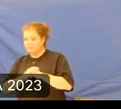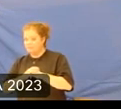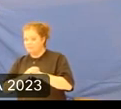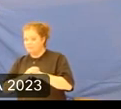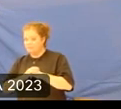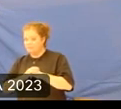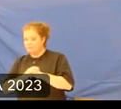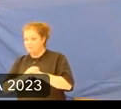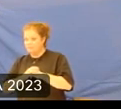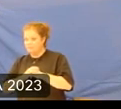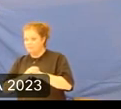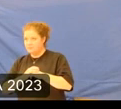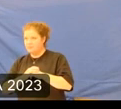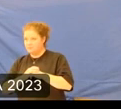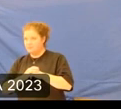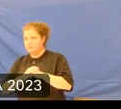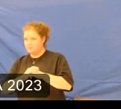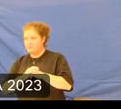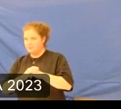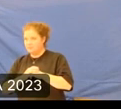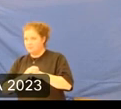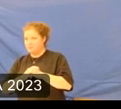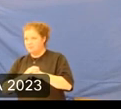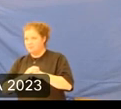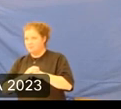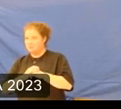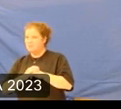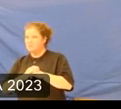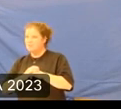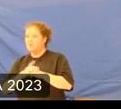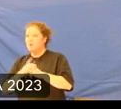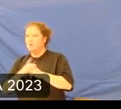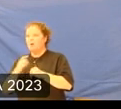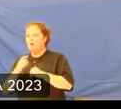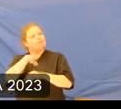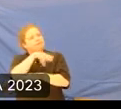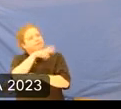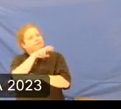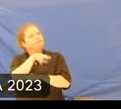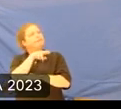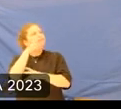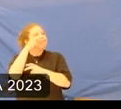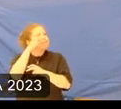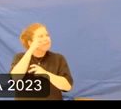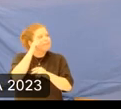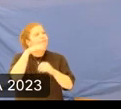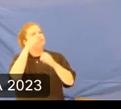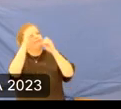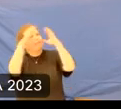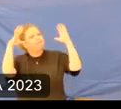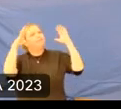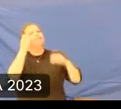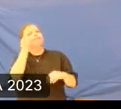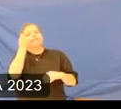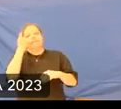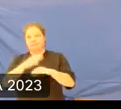So this is the view, and I think that sometimes it's very clear this is what's going on. So here's an example where somebody calls up and says,